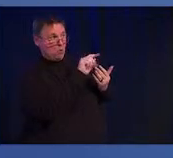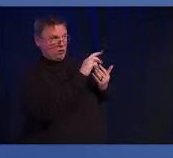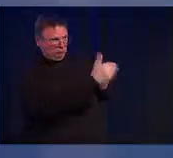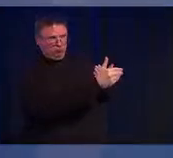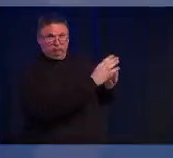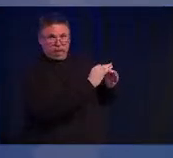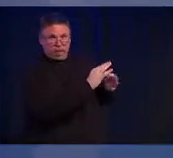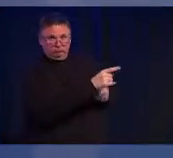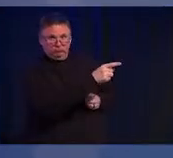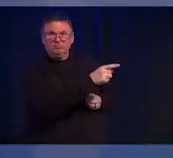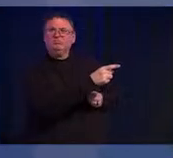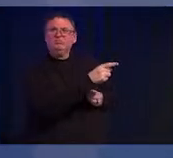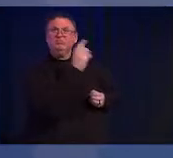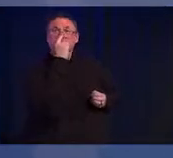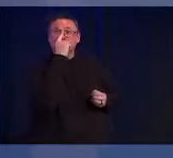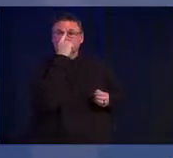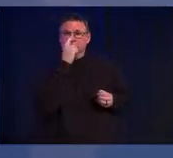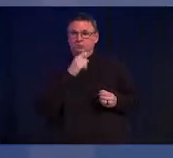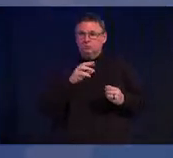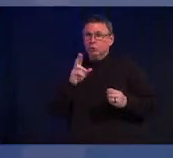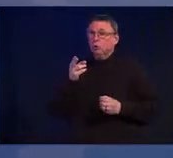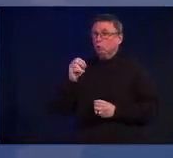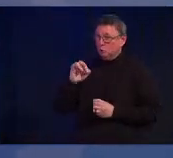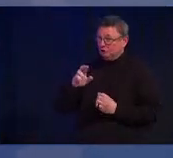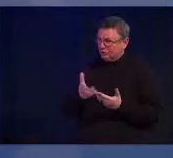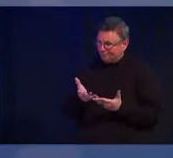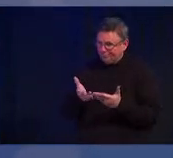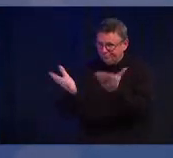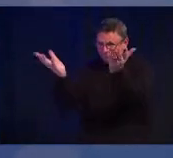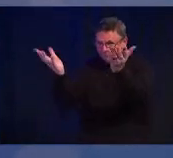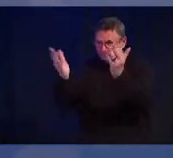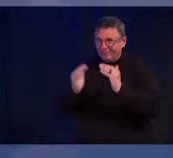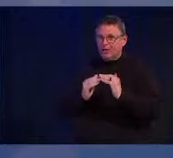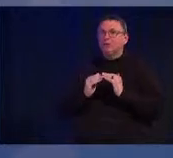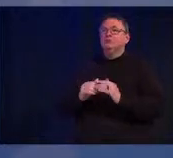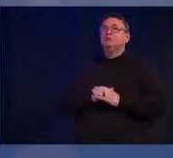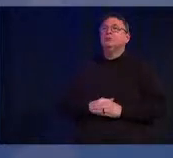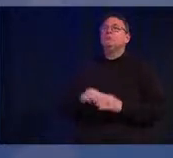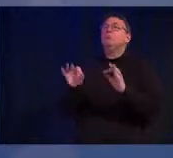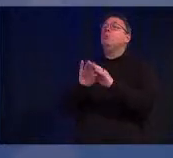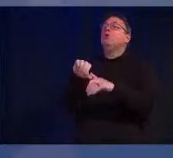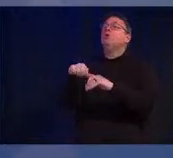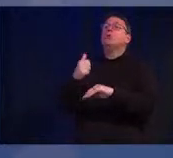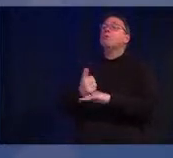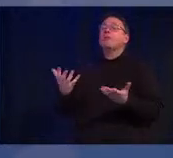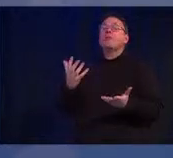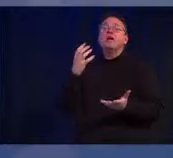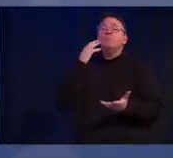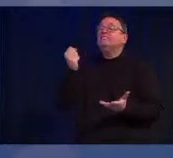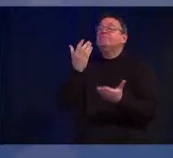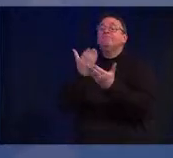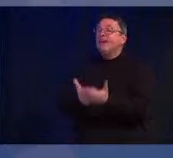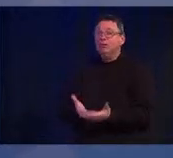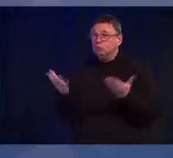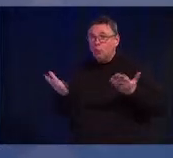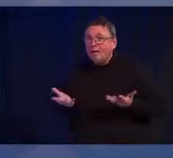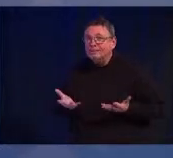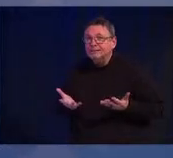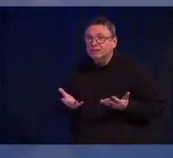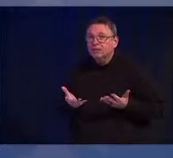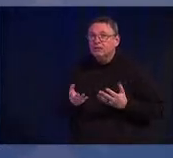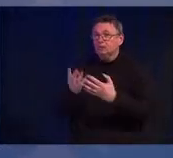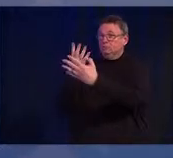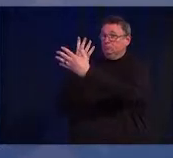Fellow Hoosiers, first of all, let's establish something that is just common sense fact. Criminals don't